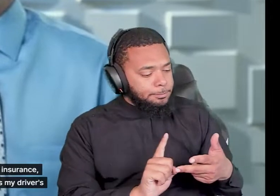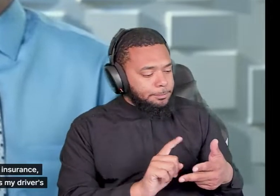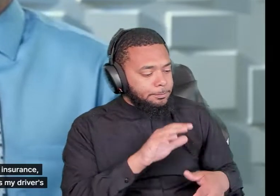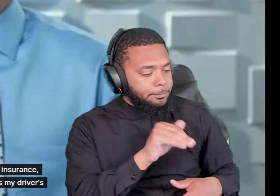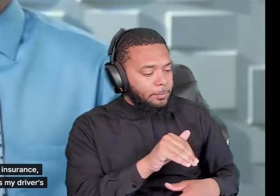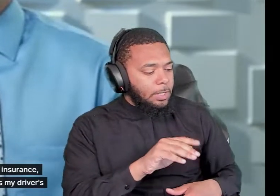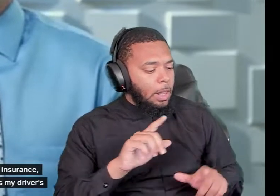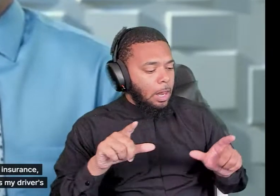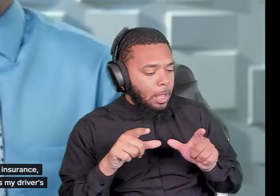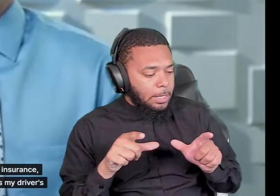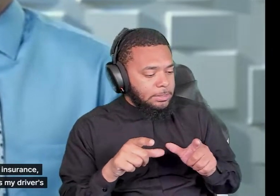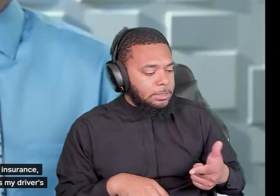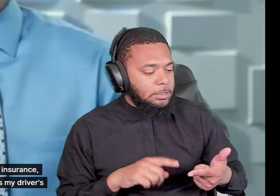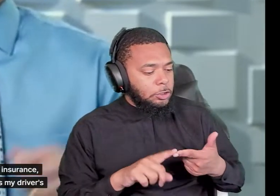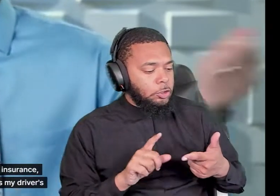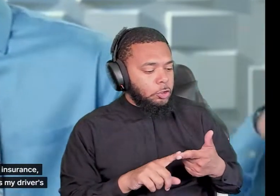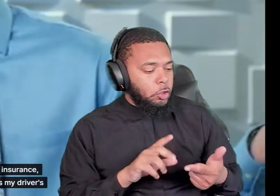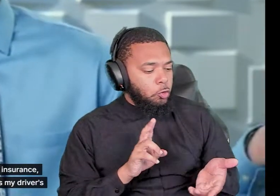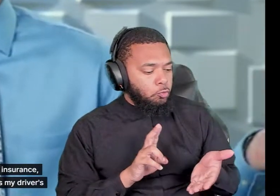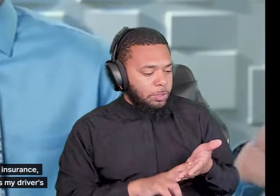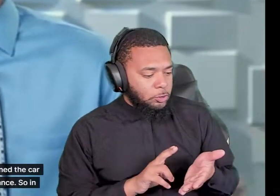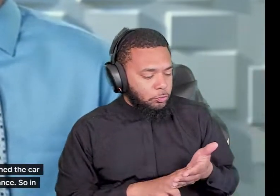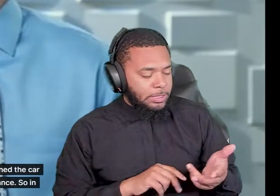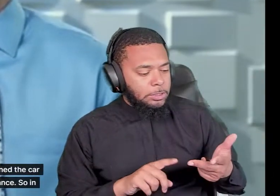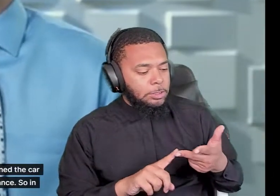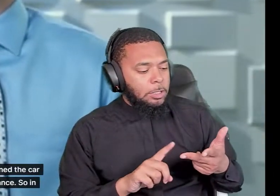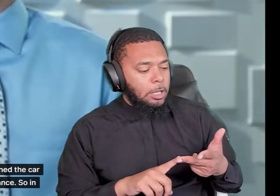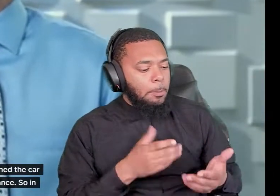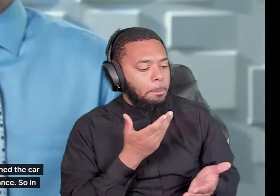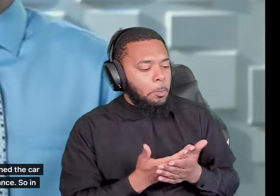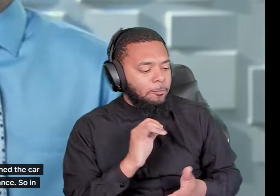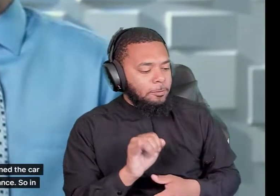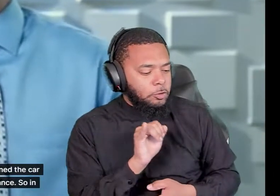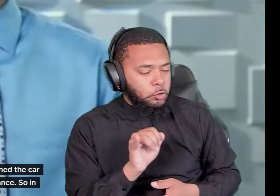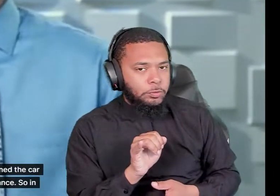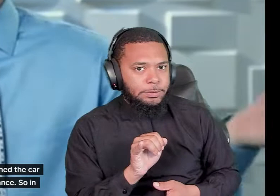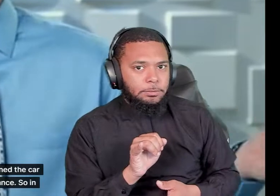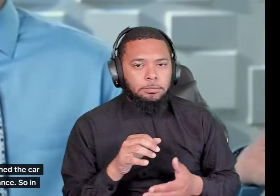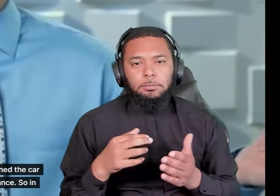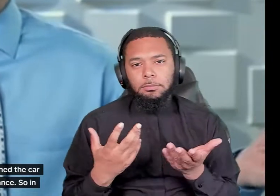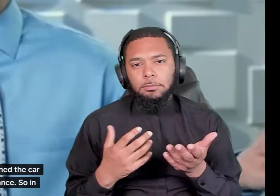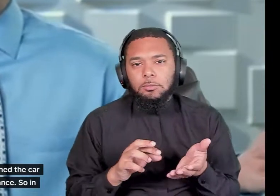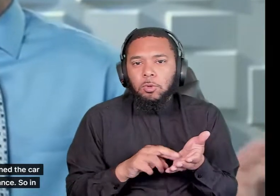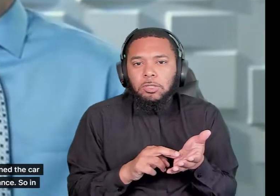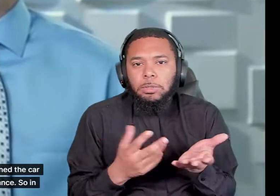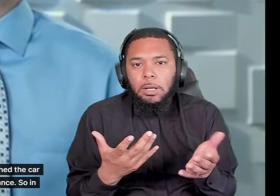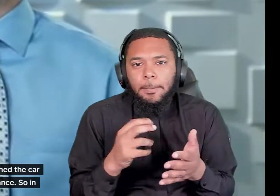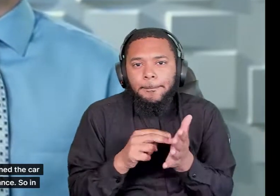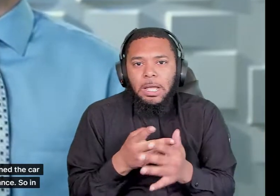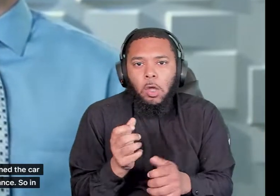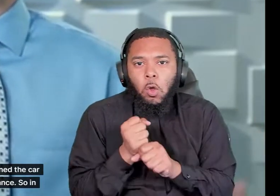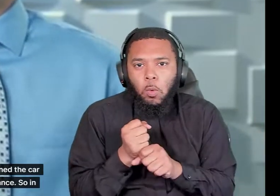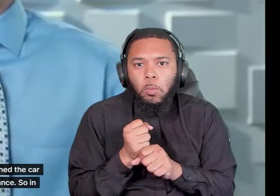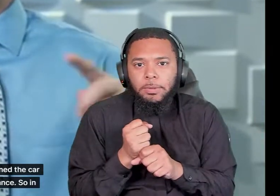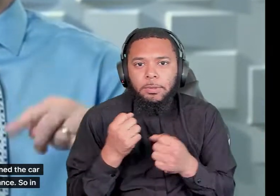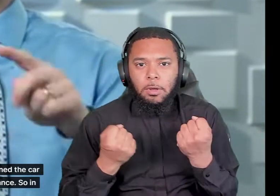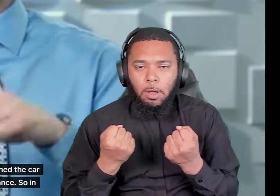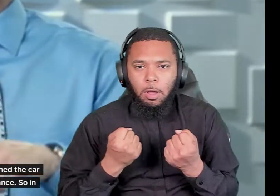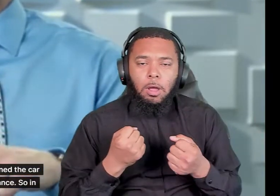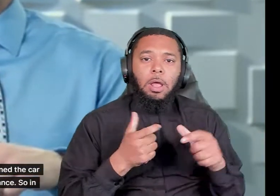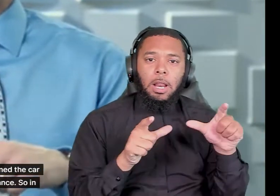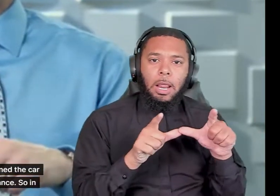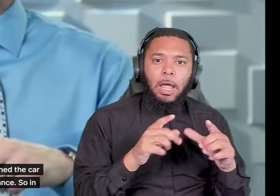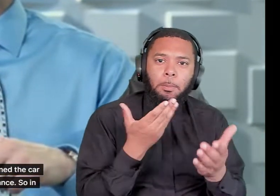proof of insurance, please. So license, there's my driver's license, registration, I own the car, and then proof